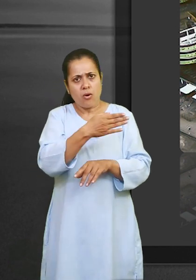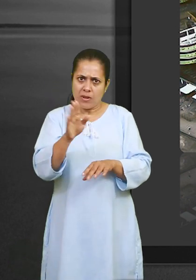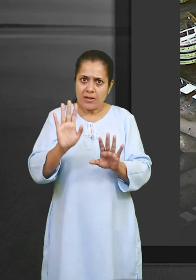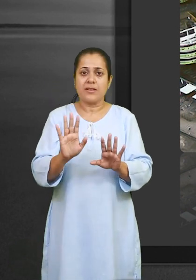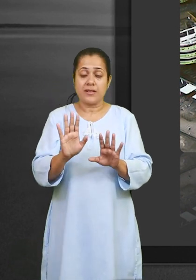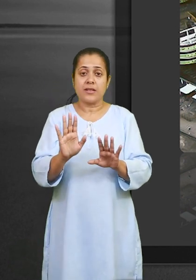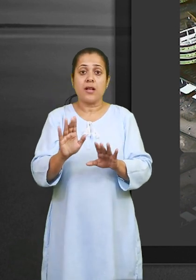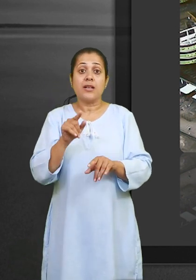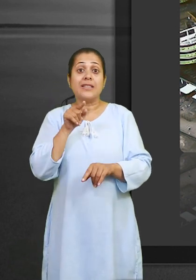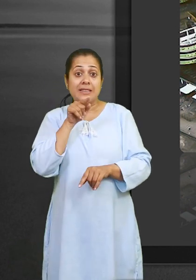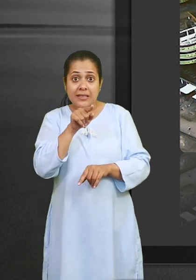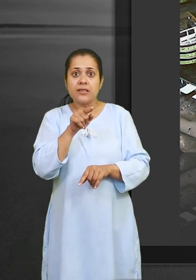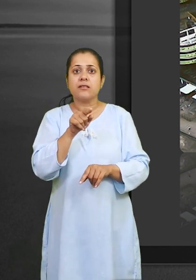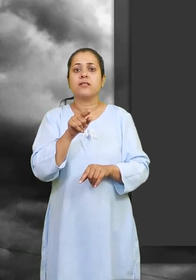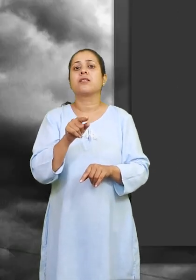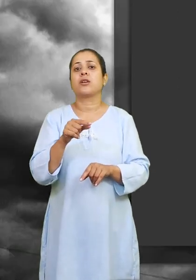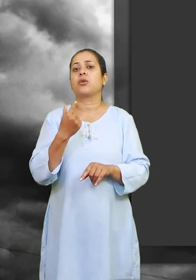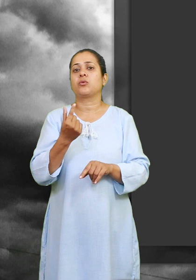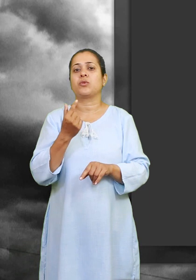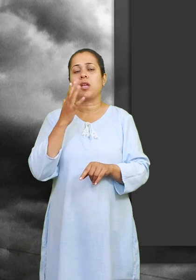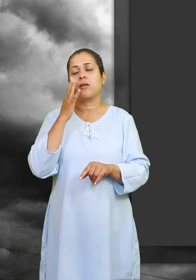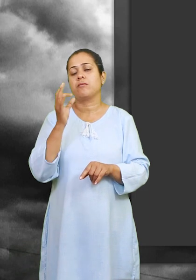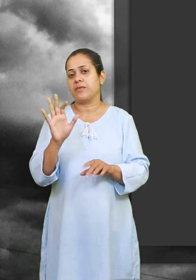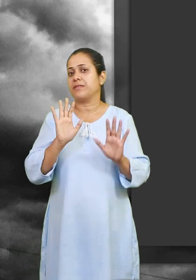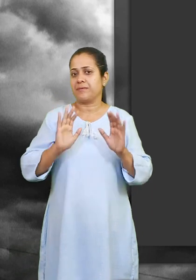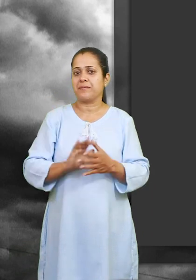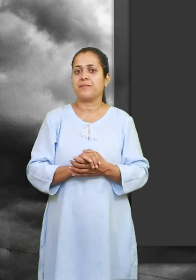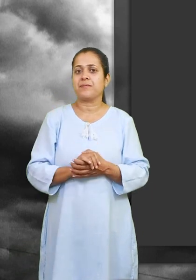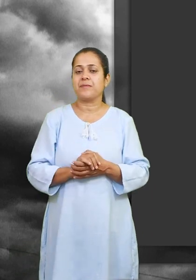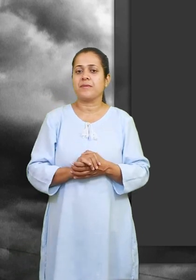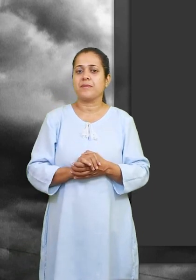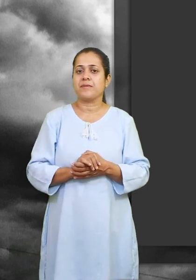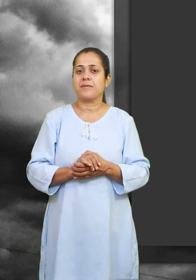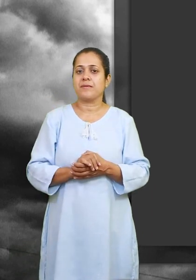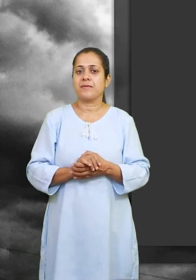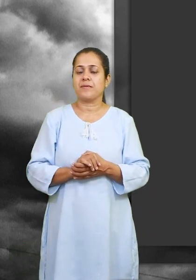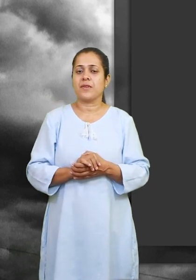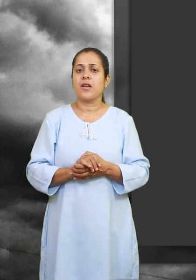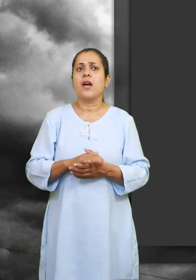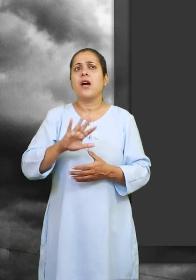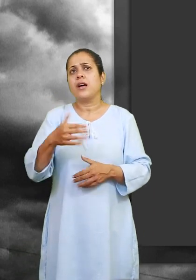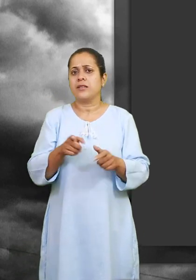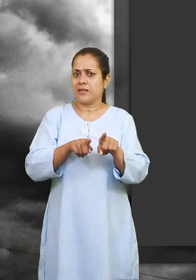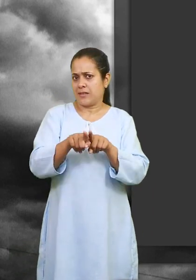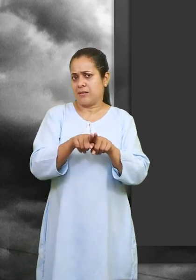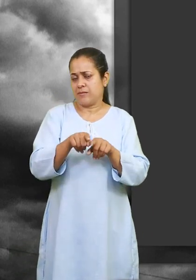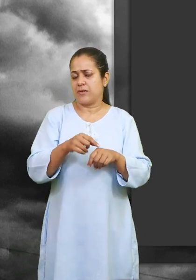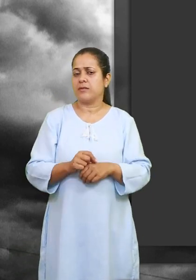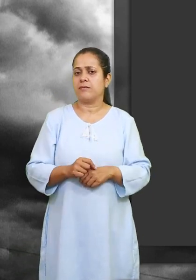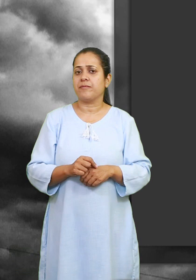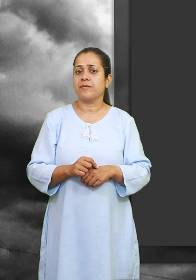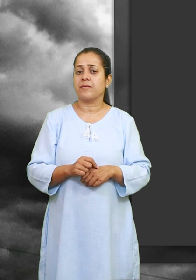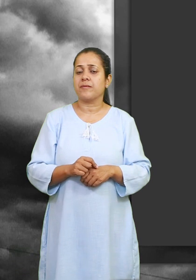us, and it is something which is very important. Another example I will cite to